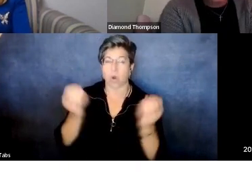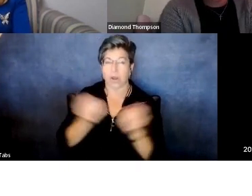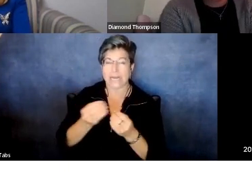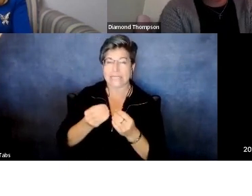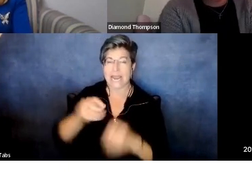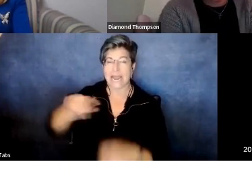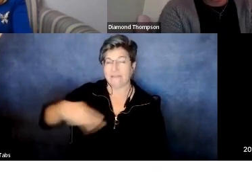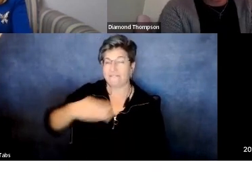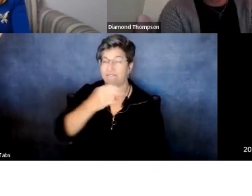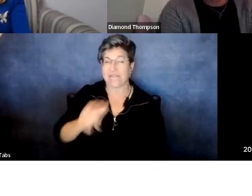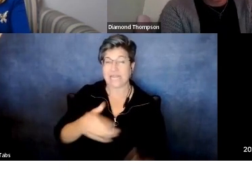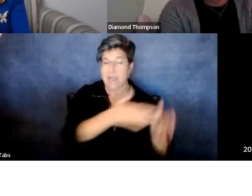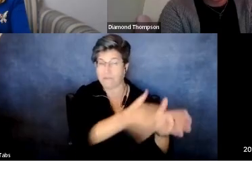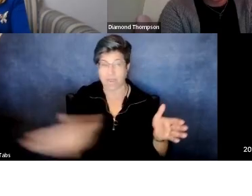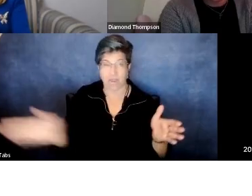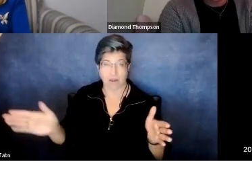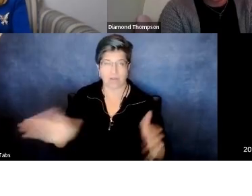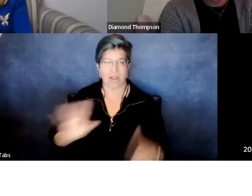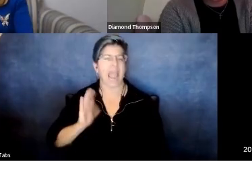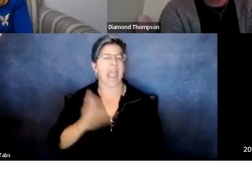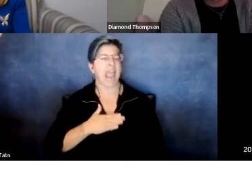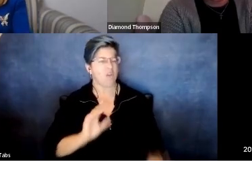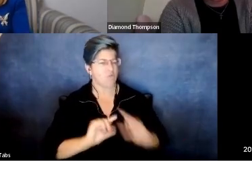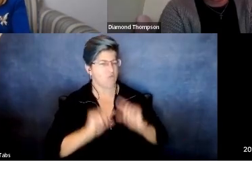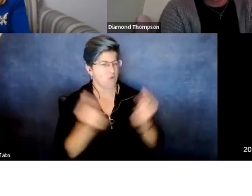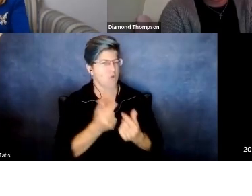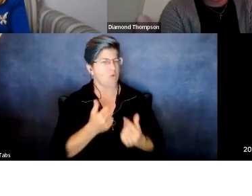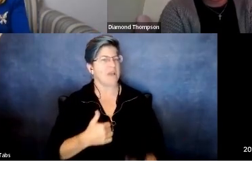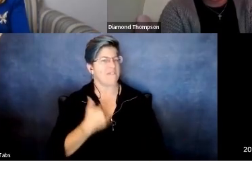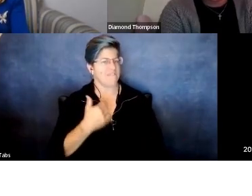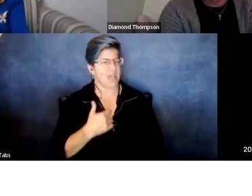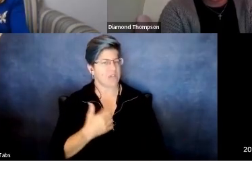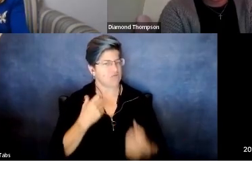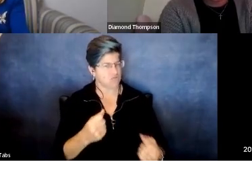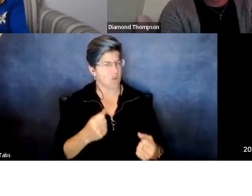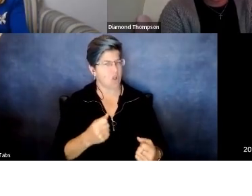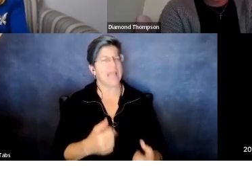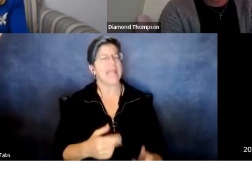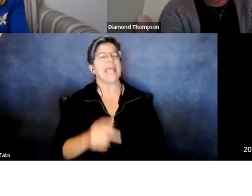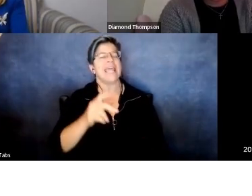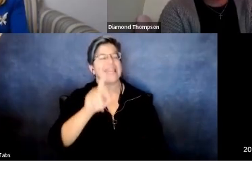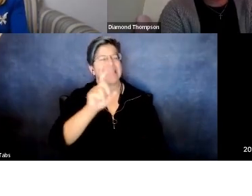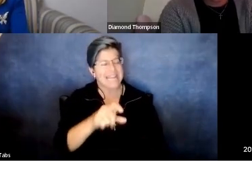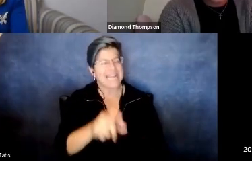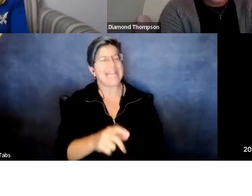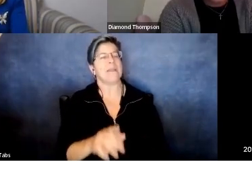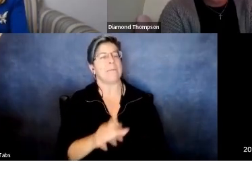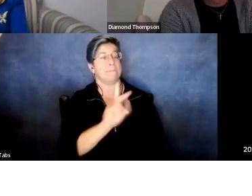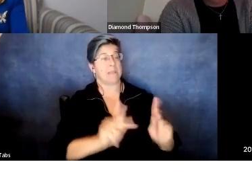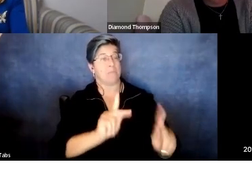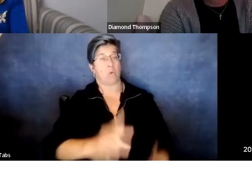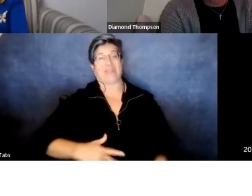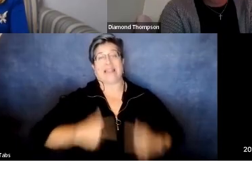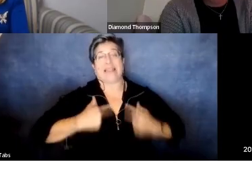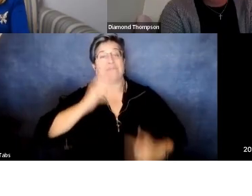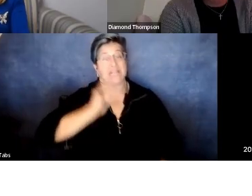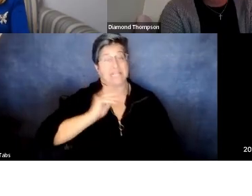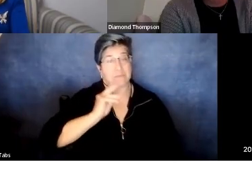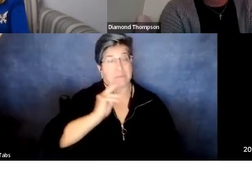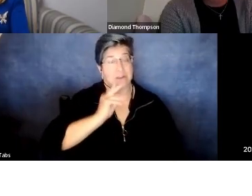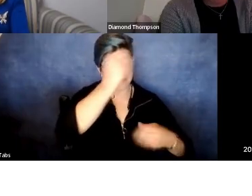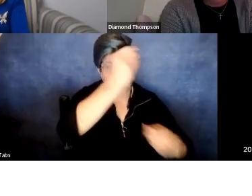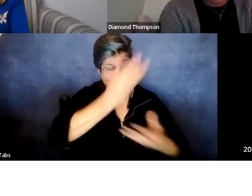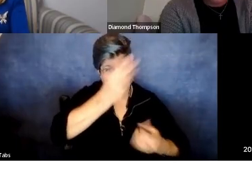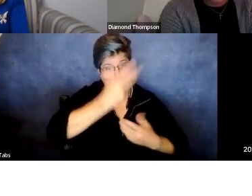coalition felt very strongly that they needed to be informed by the voices of lived experience. So one of the first things that they